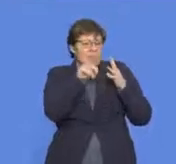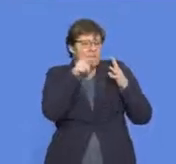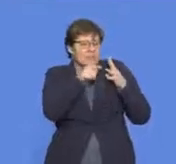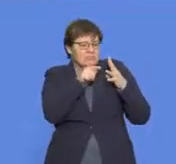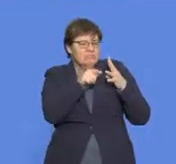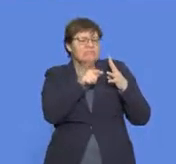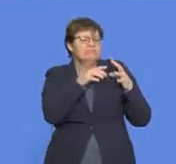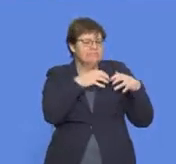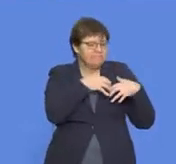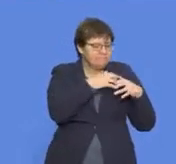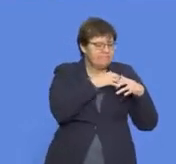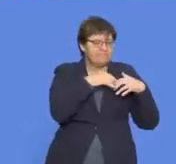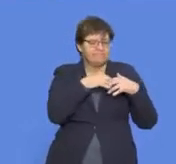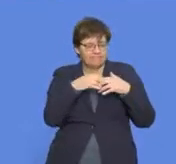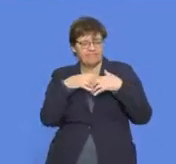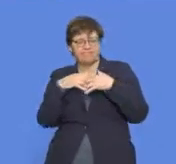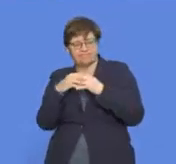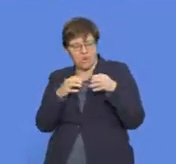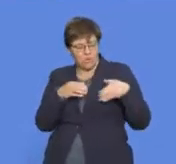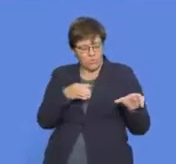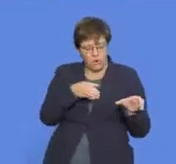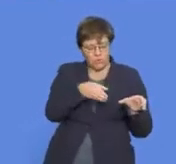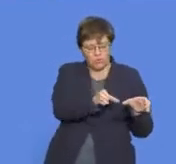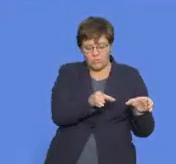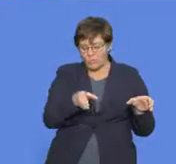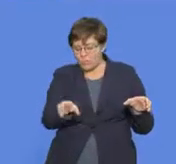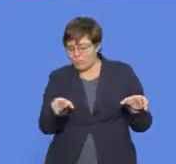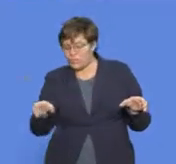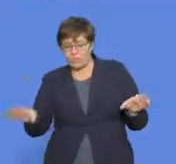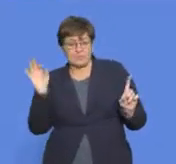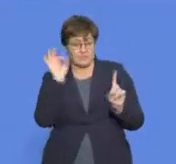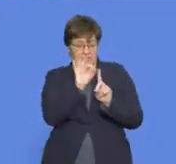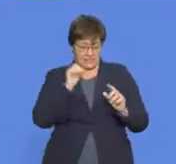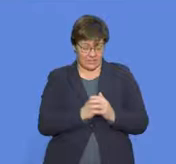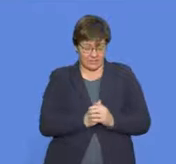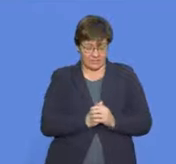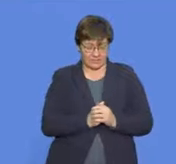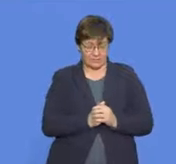characteristics that fall into distinct categories. So